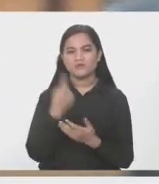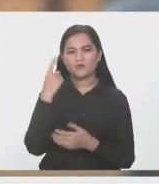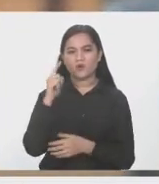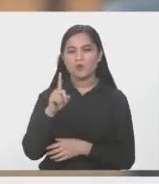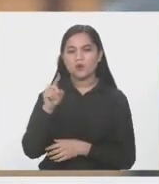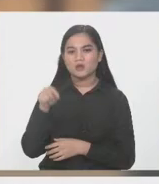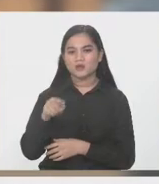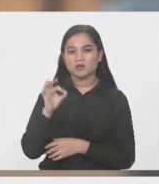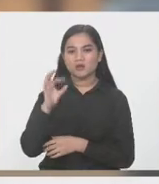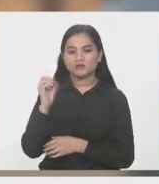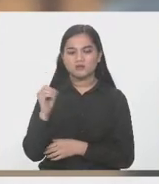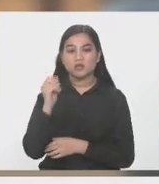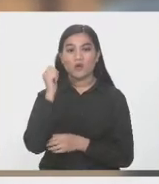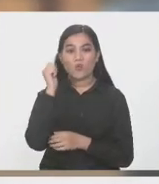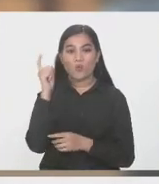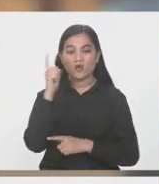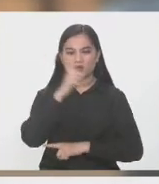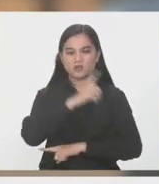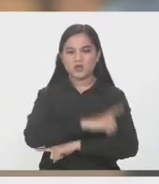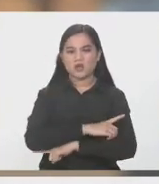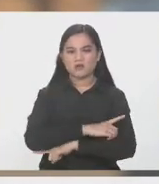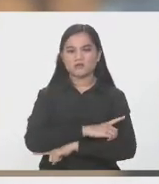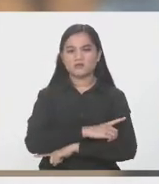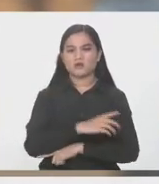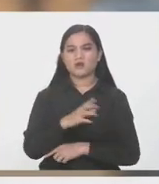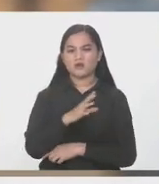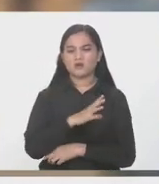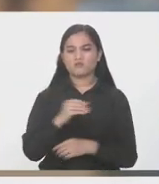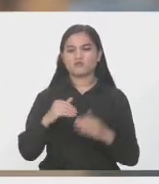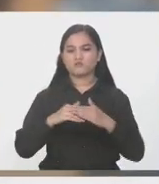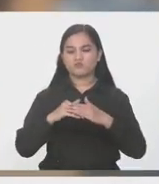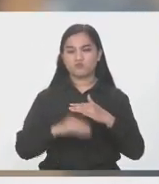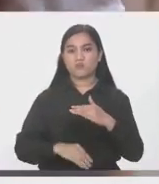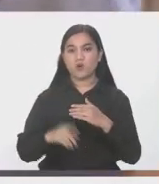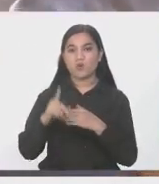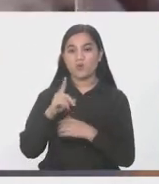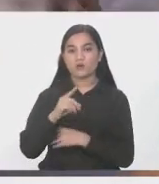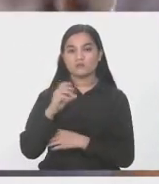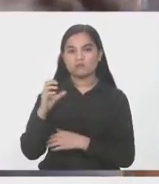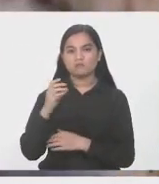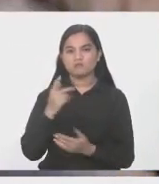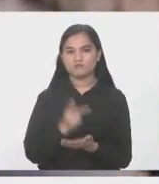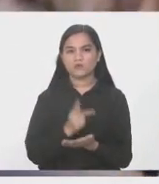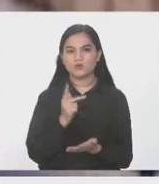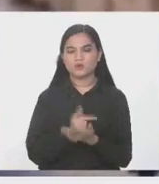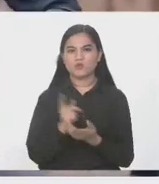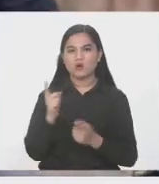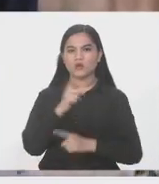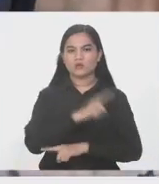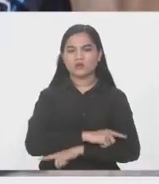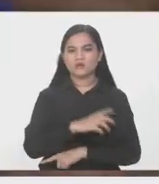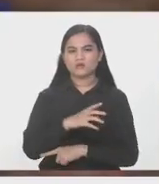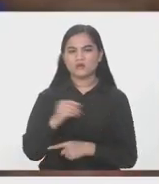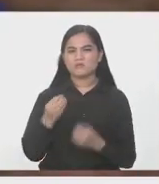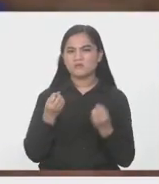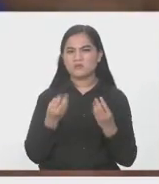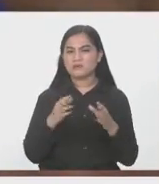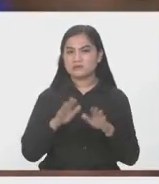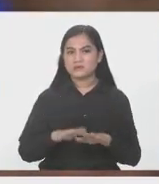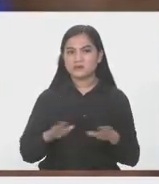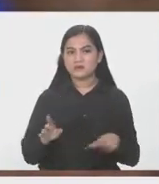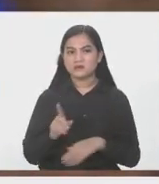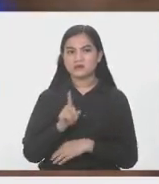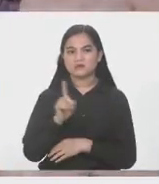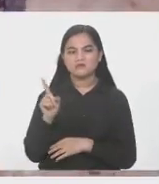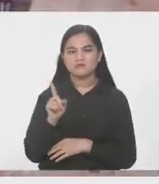$1.90 a day, or roughly 100 pesos a day. Nearly 50% of children in Uganda